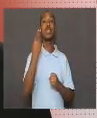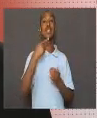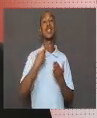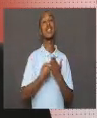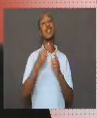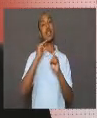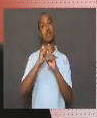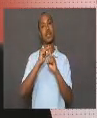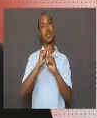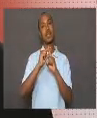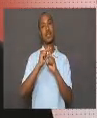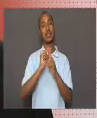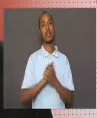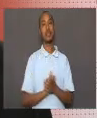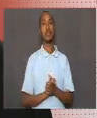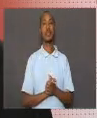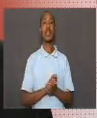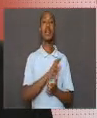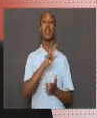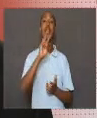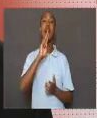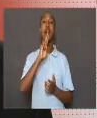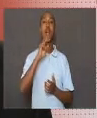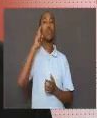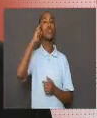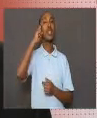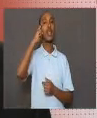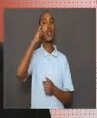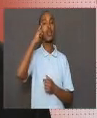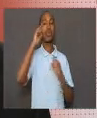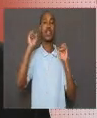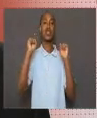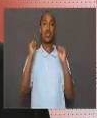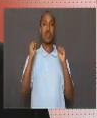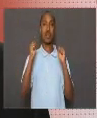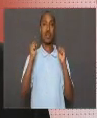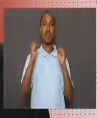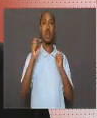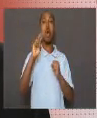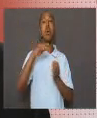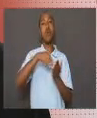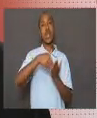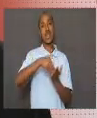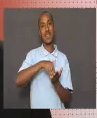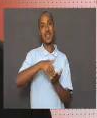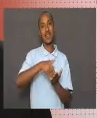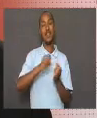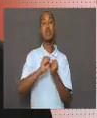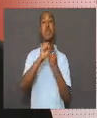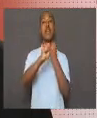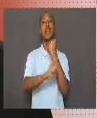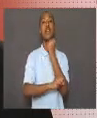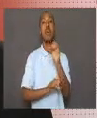these terms. They are considered to be strong or weak